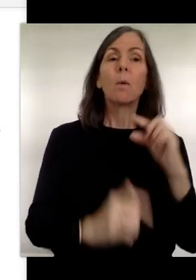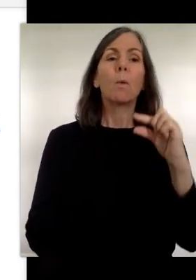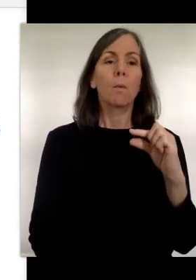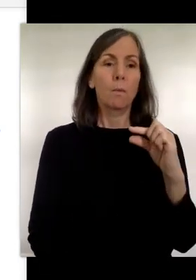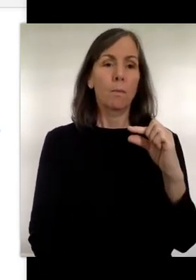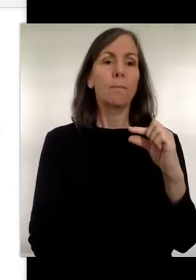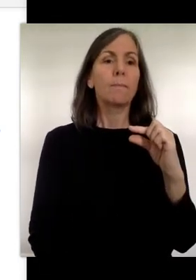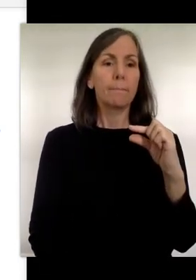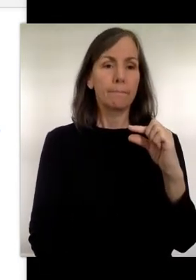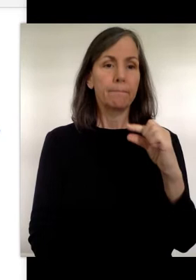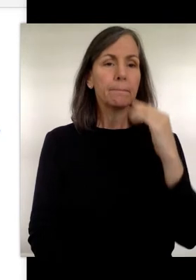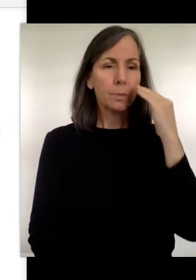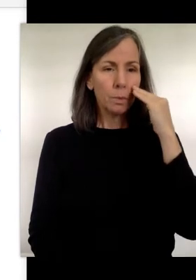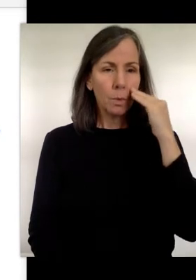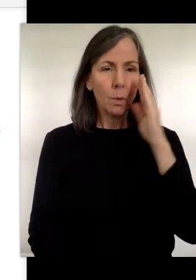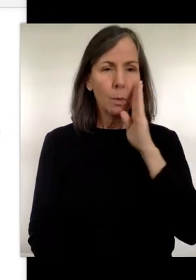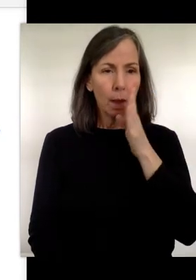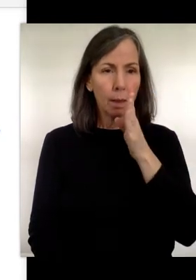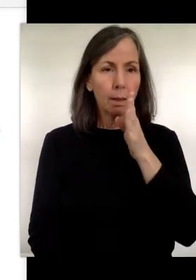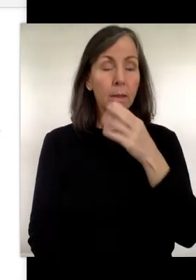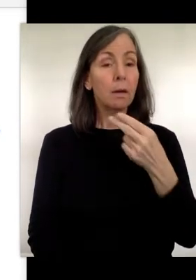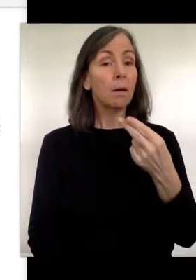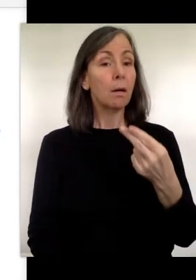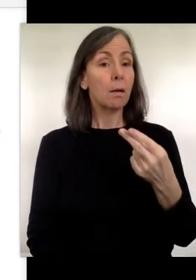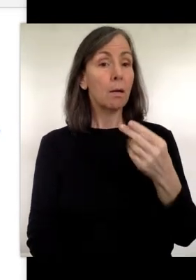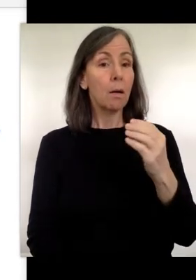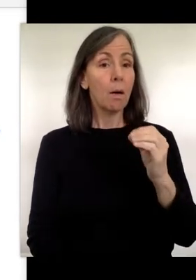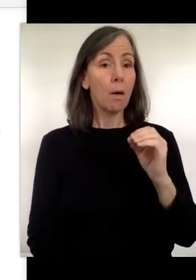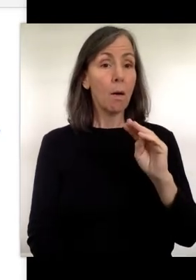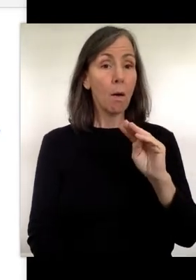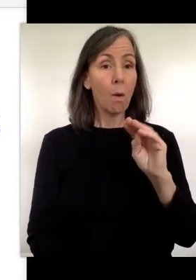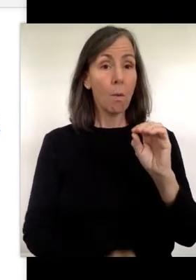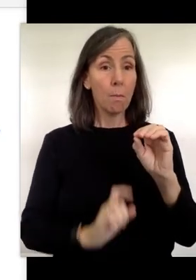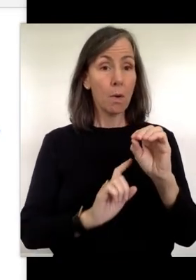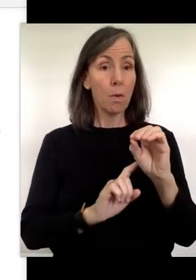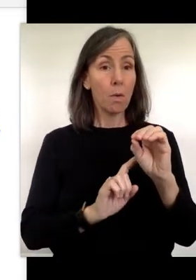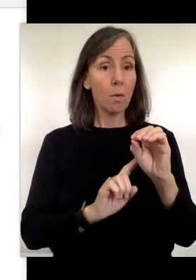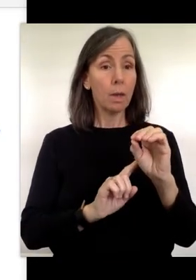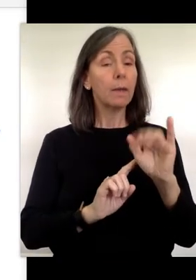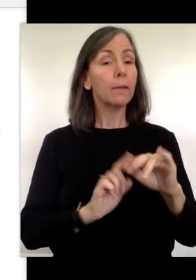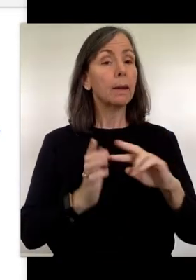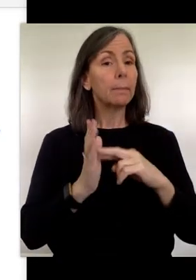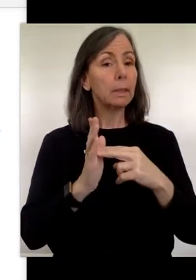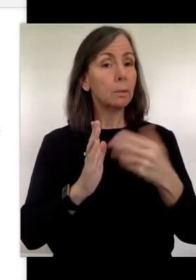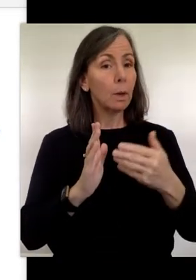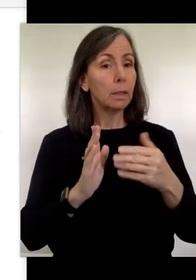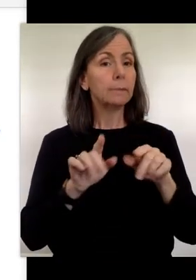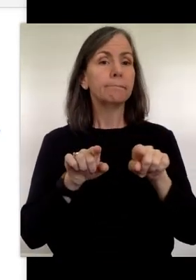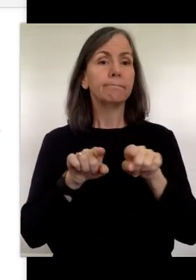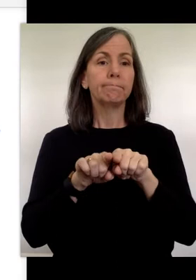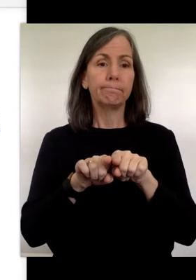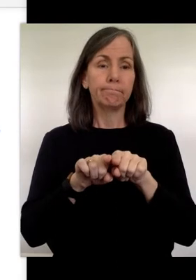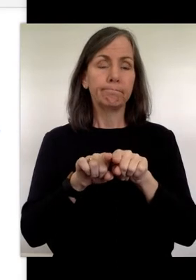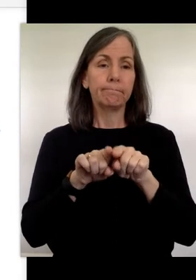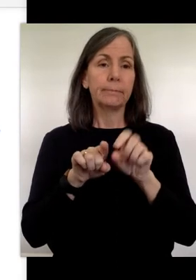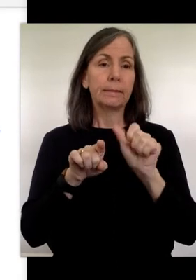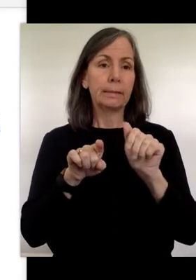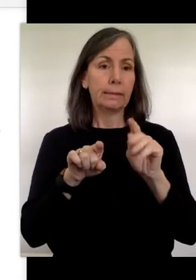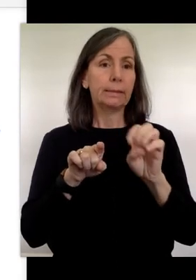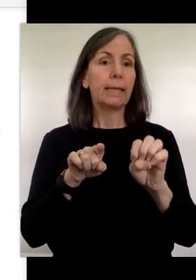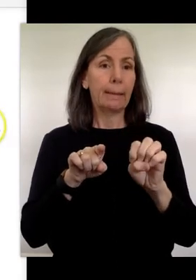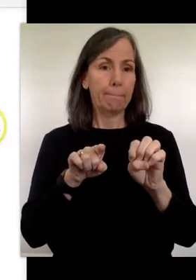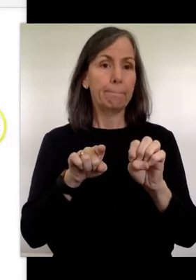Homo, if you remember, means same. So a homozygous